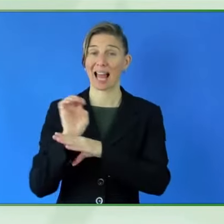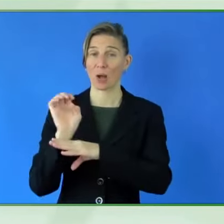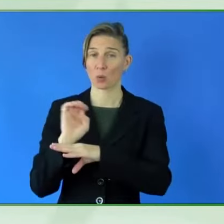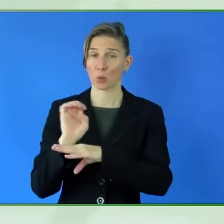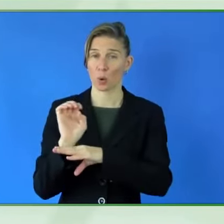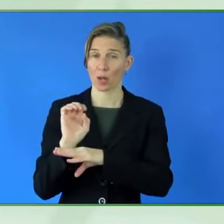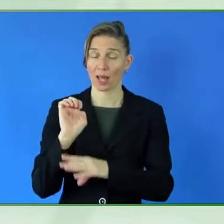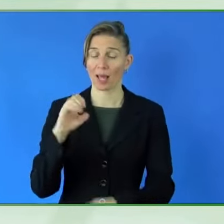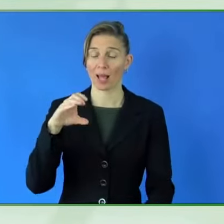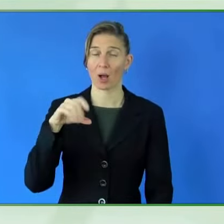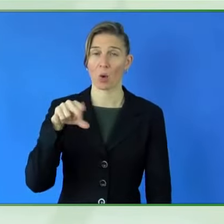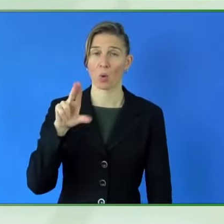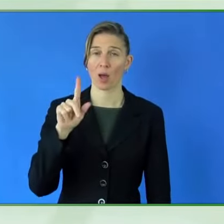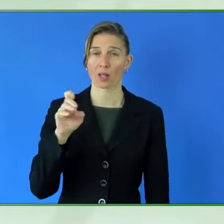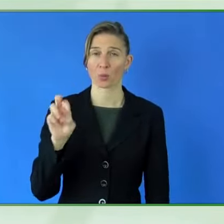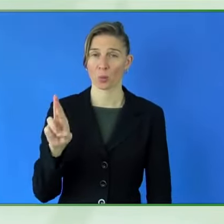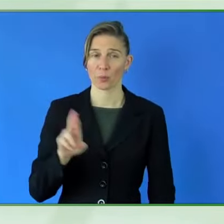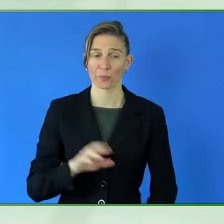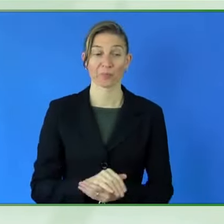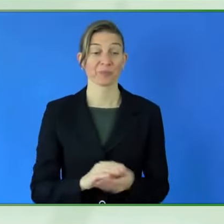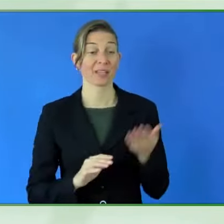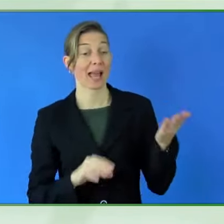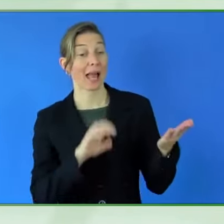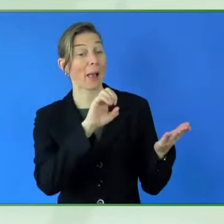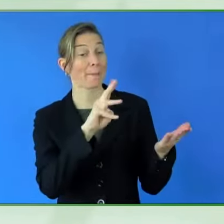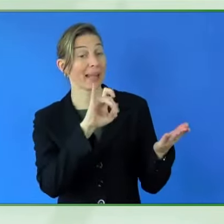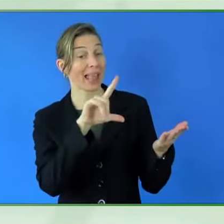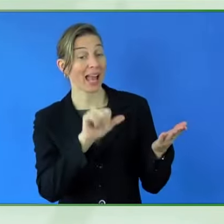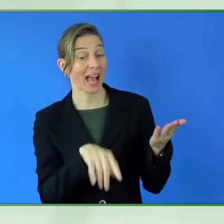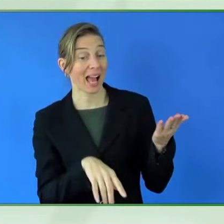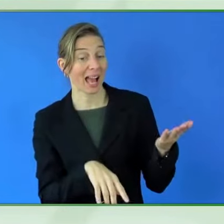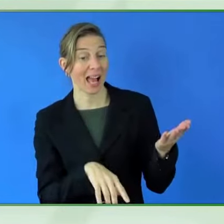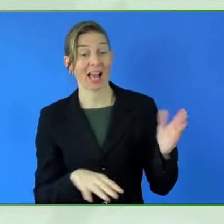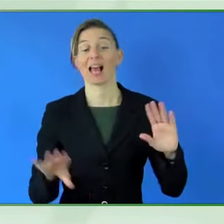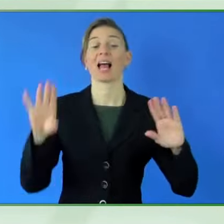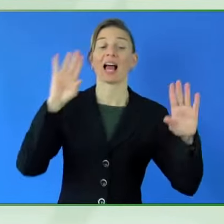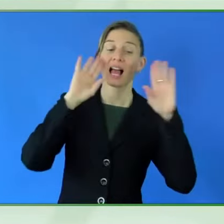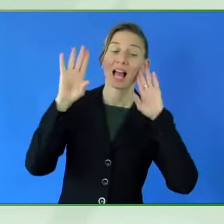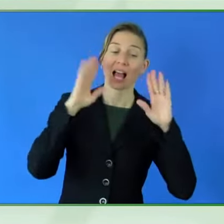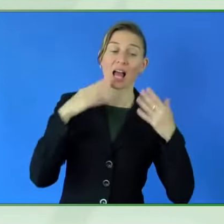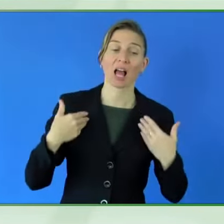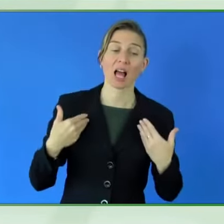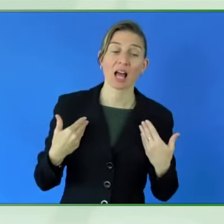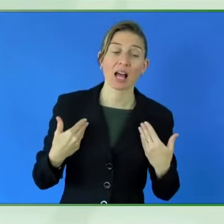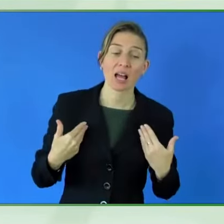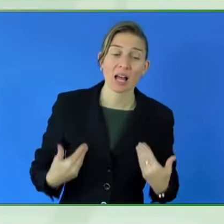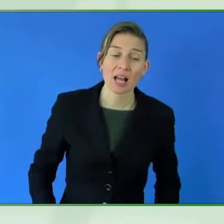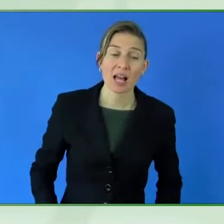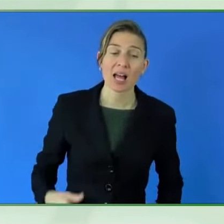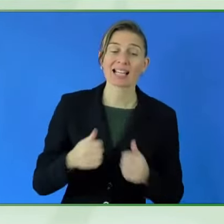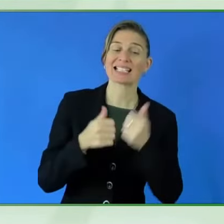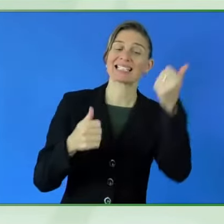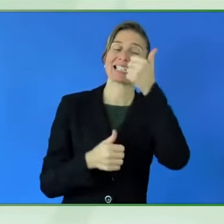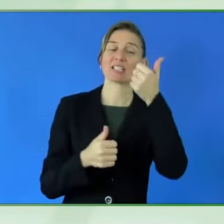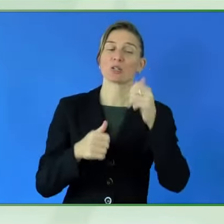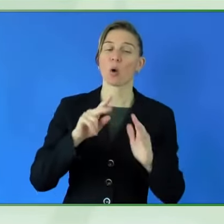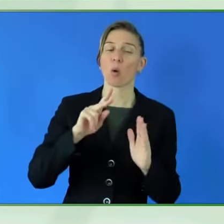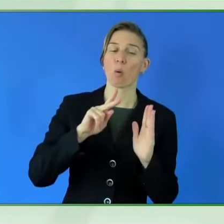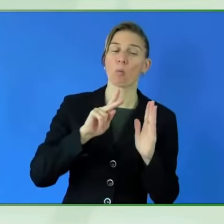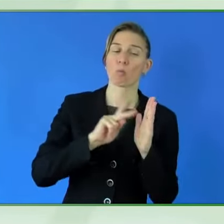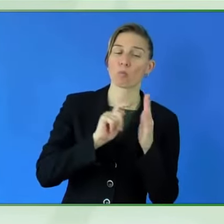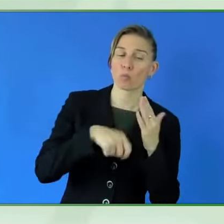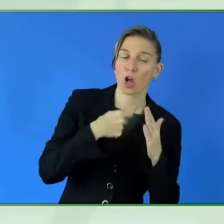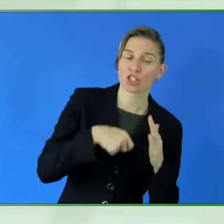Thank you, Katherine. And Yulia? My name is Yulia Sarviro. I'm a senior project manager for G3 ICT.